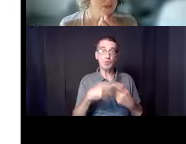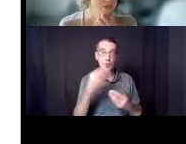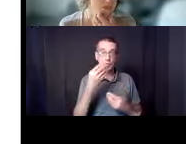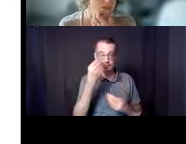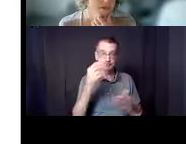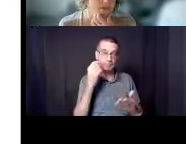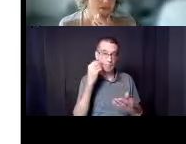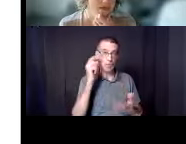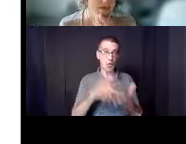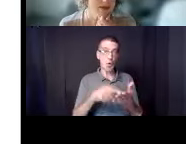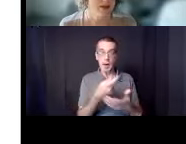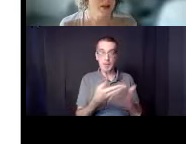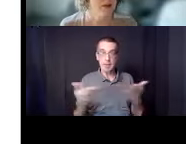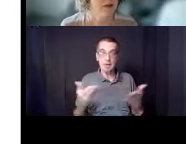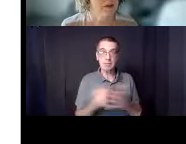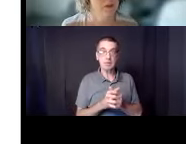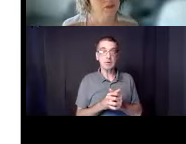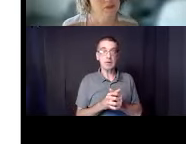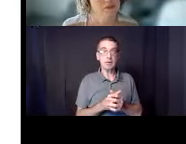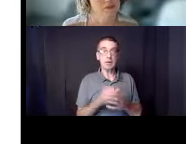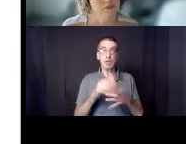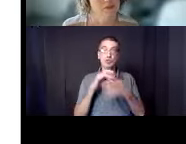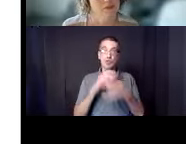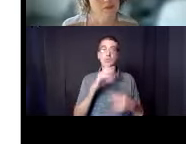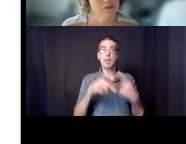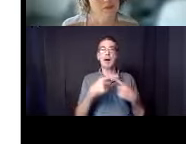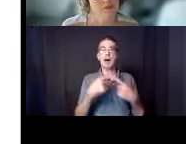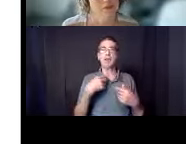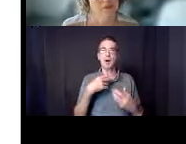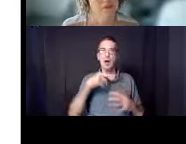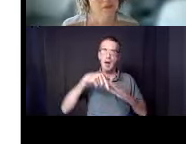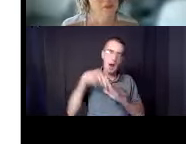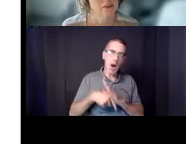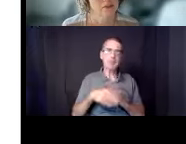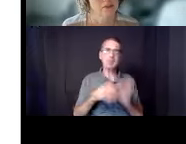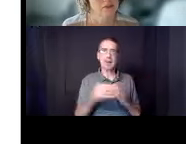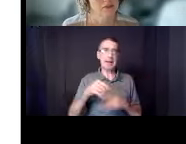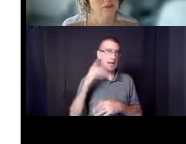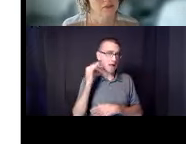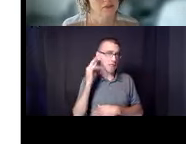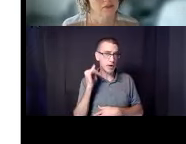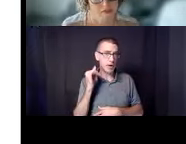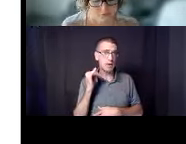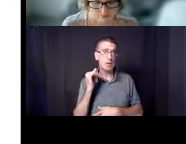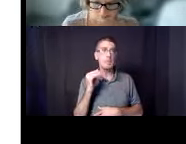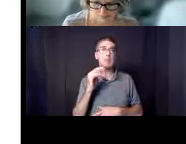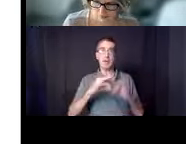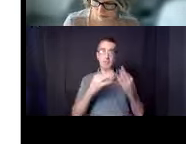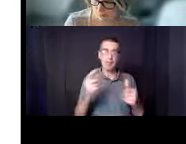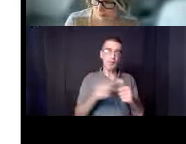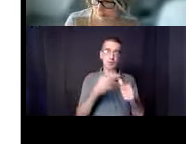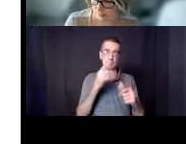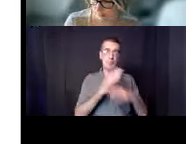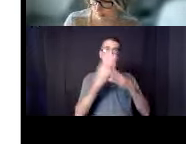couple things in terms of, you talked about having a comprehensive plan, and in California, the Family First